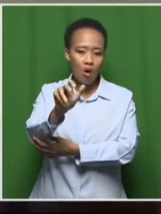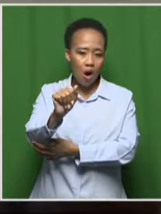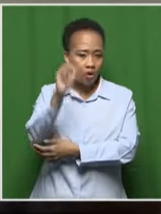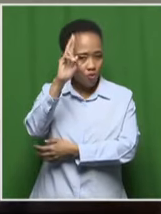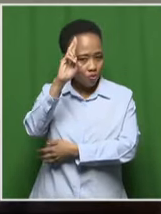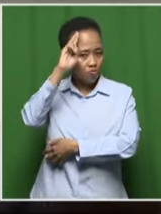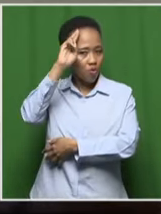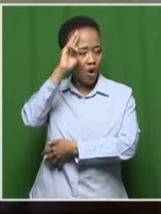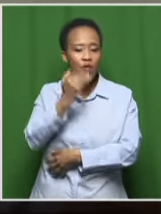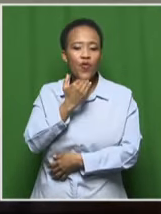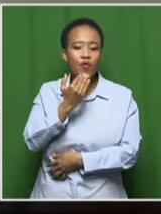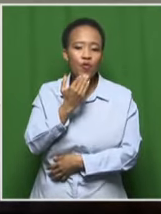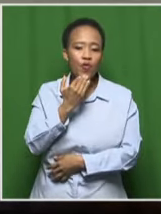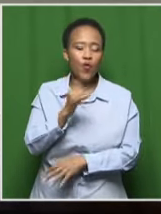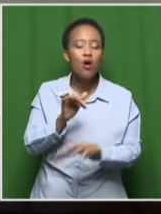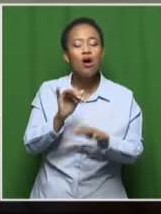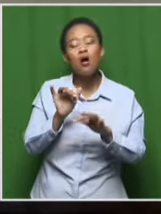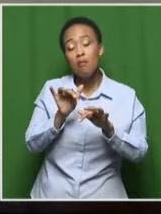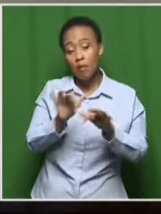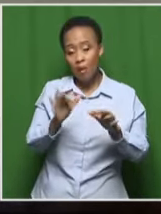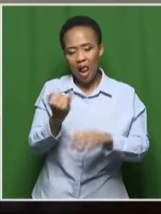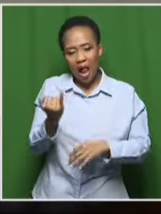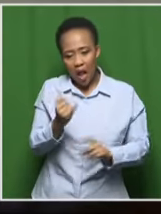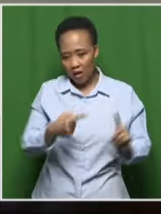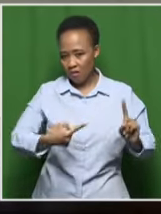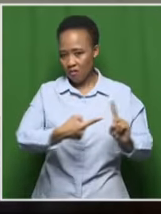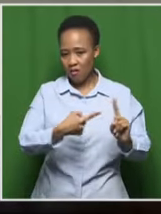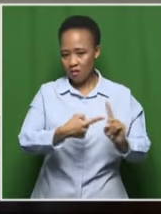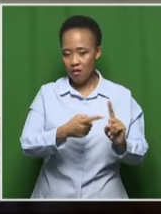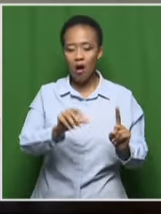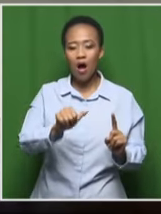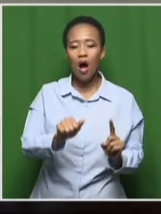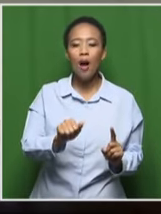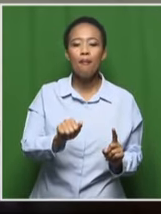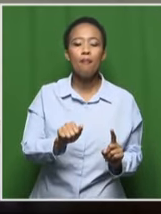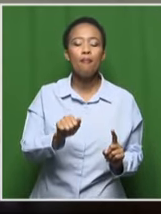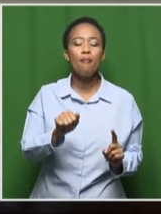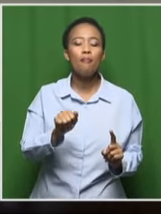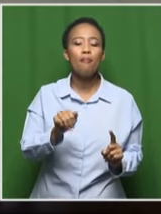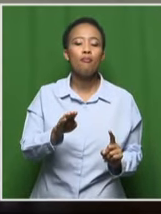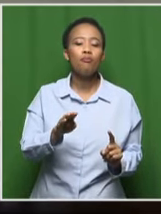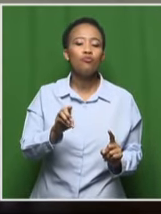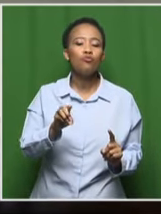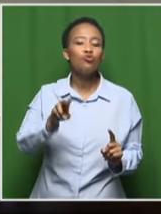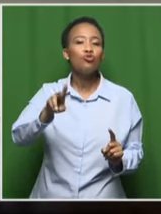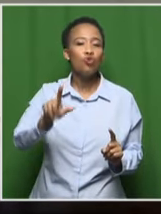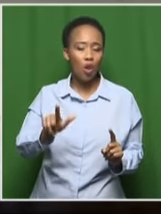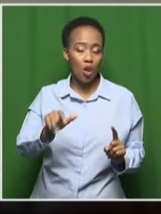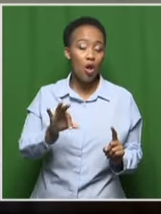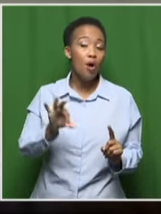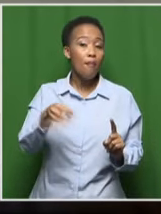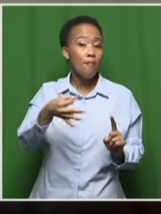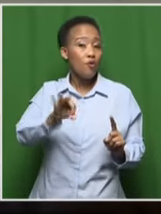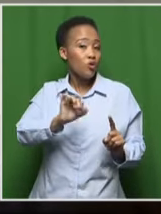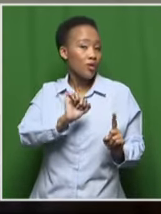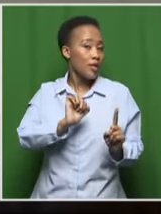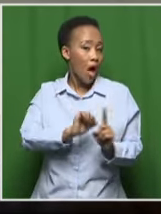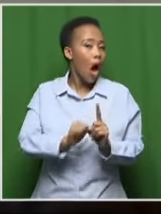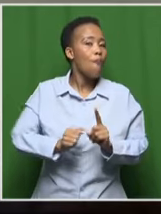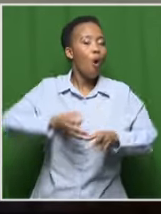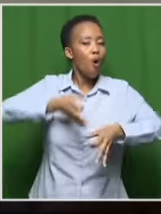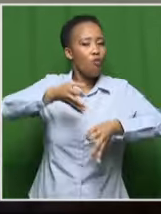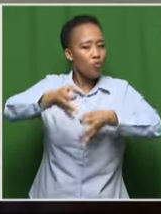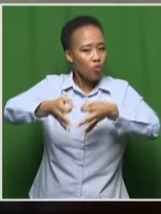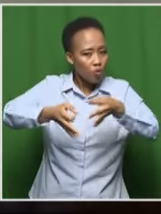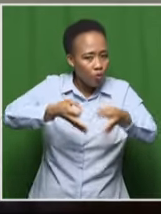as Dr. Abdullah Ibrahim. These legends have made an immense contribution through their musical journey, through arts,